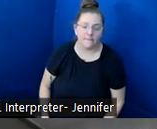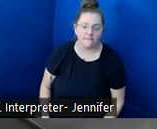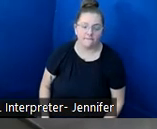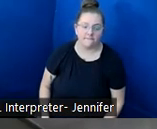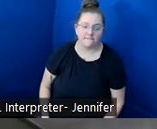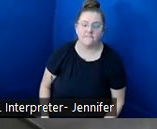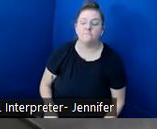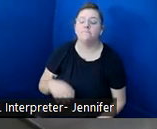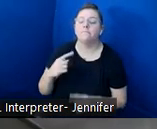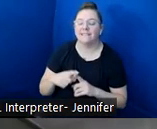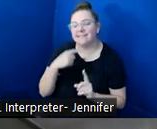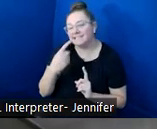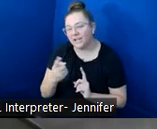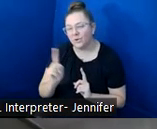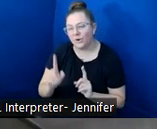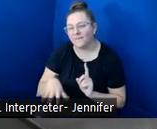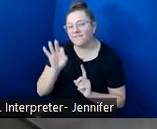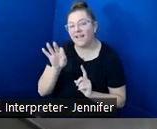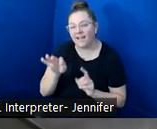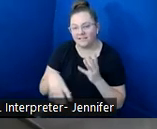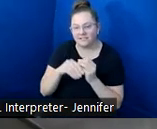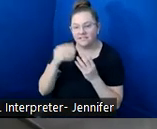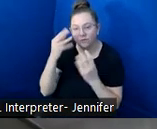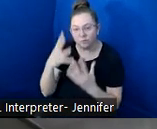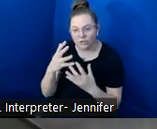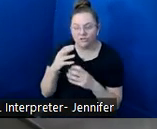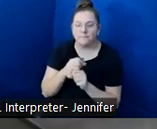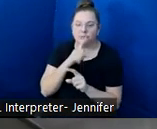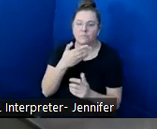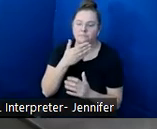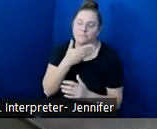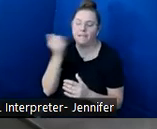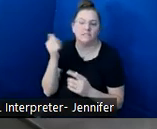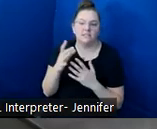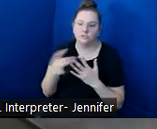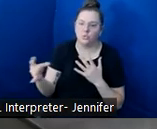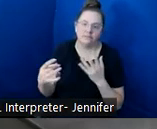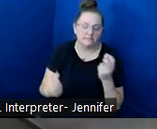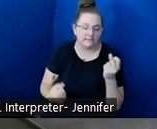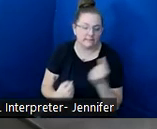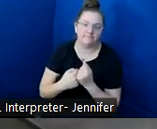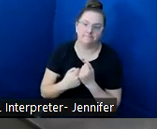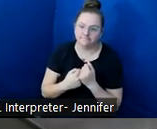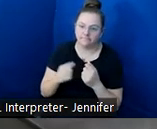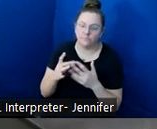also tell you where you can get more information and make an informed, informed